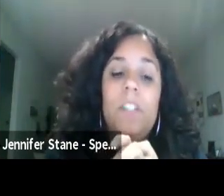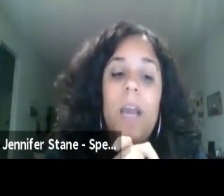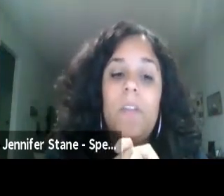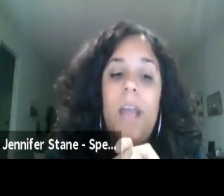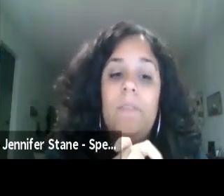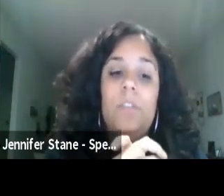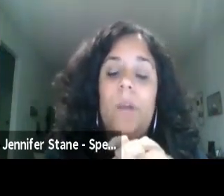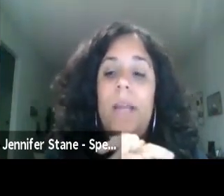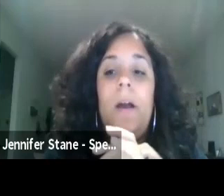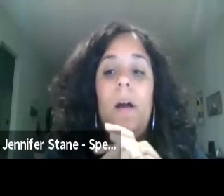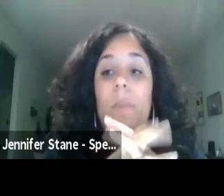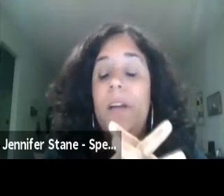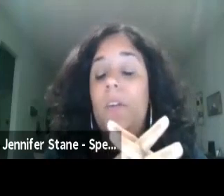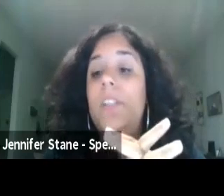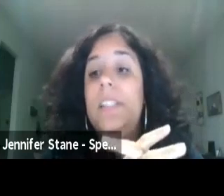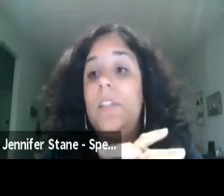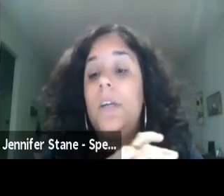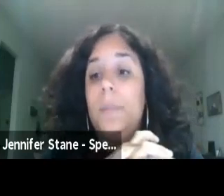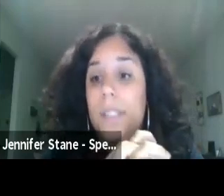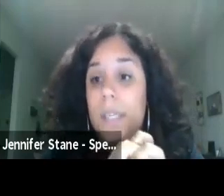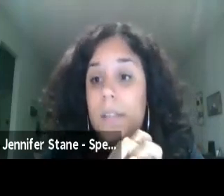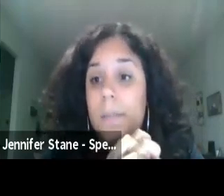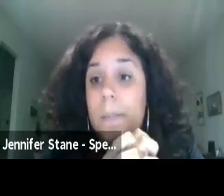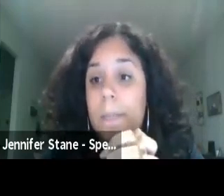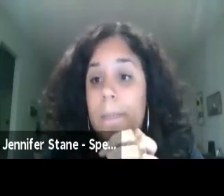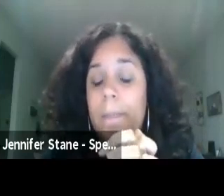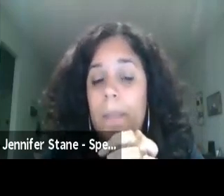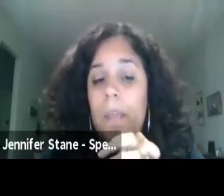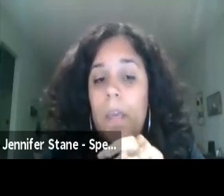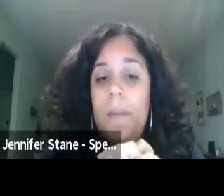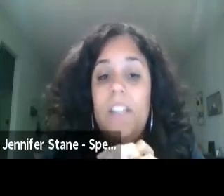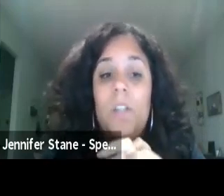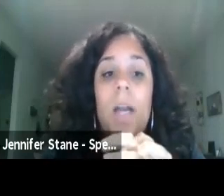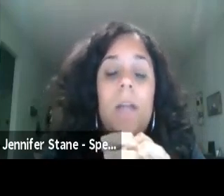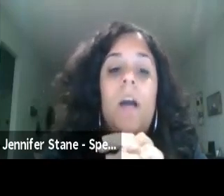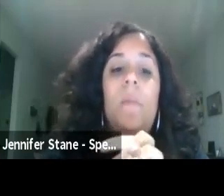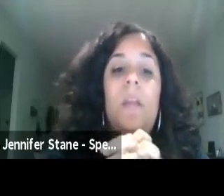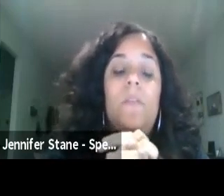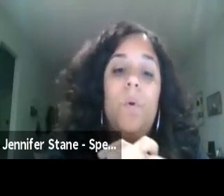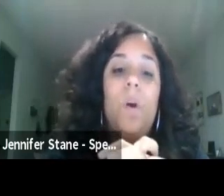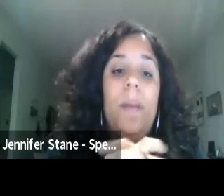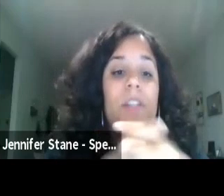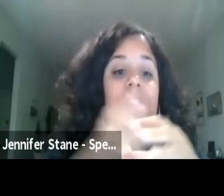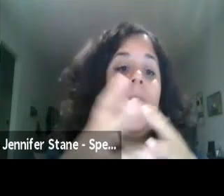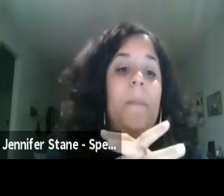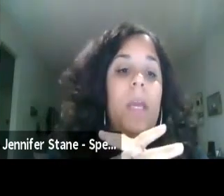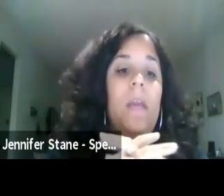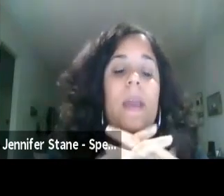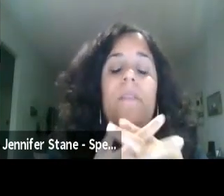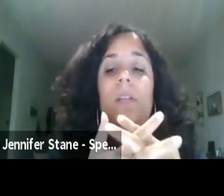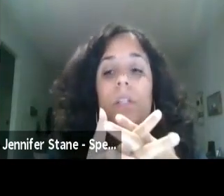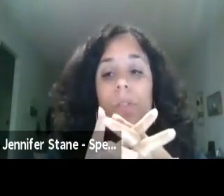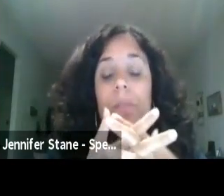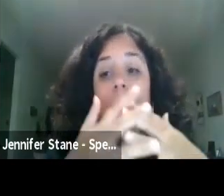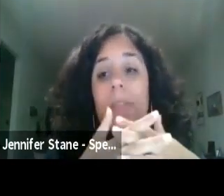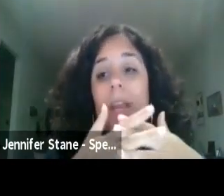have a much higher than average rate of periodontal disease or gum disease. It's not uncommon for patients to come in, they